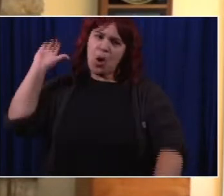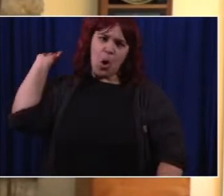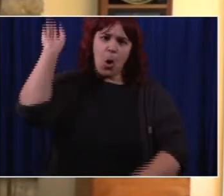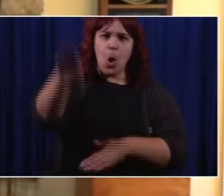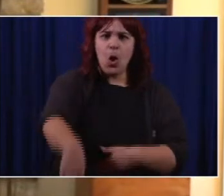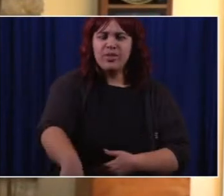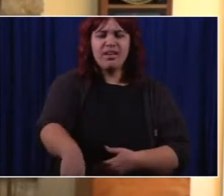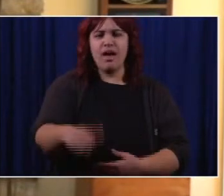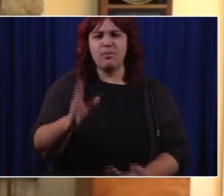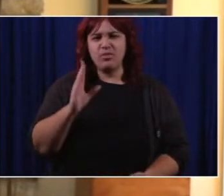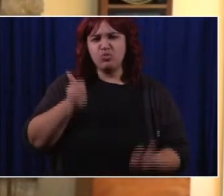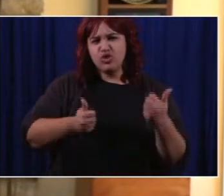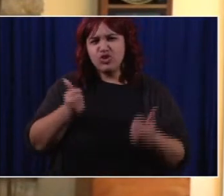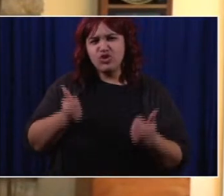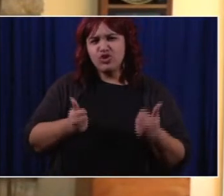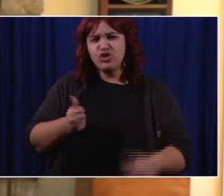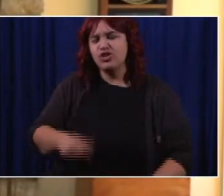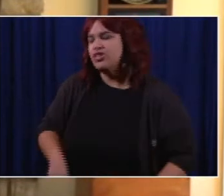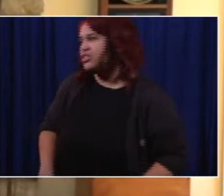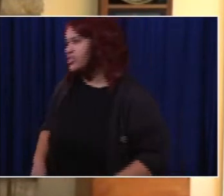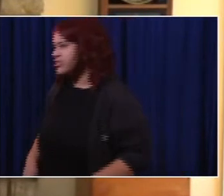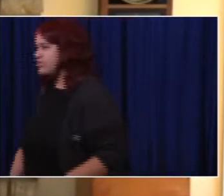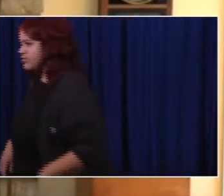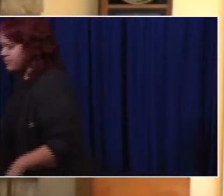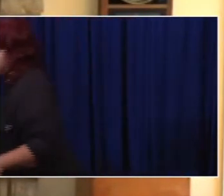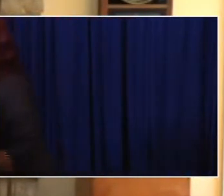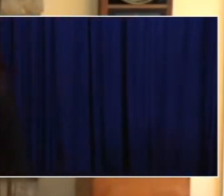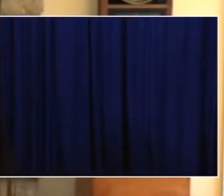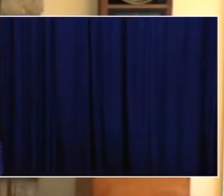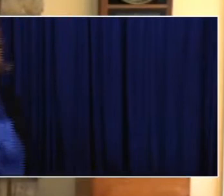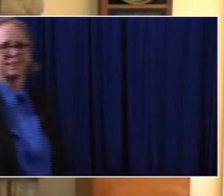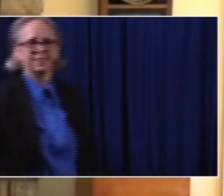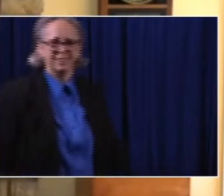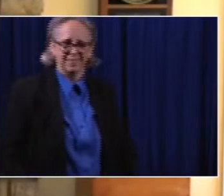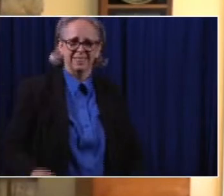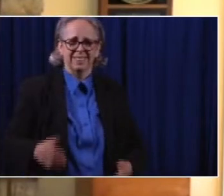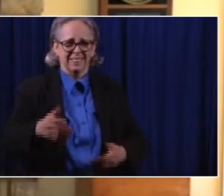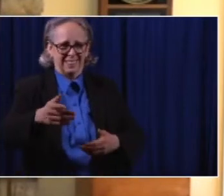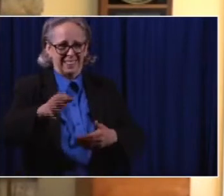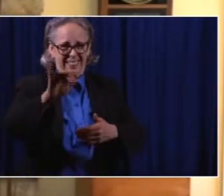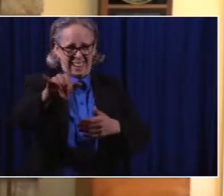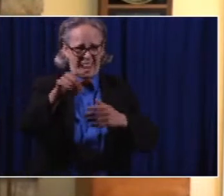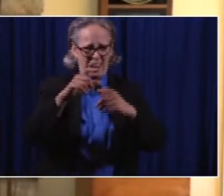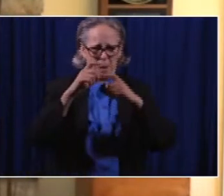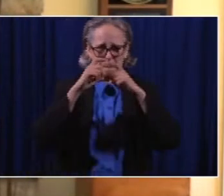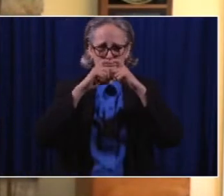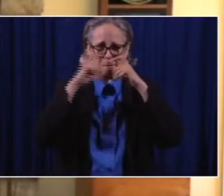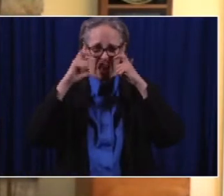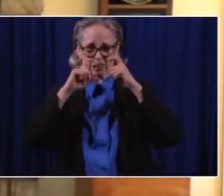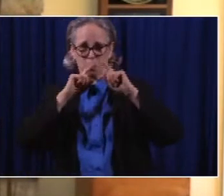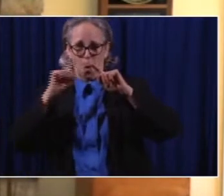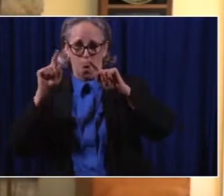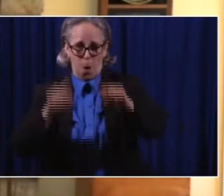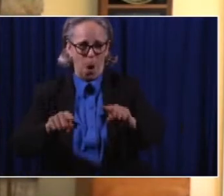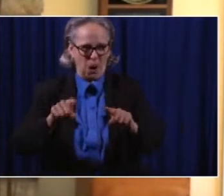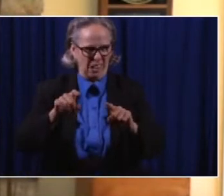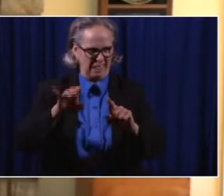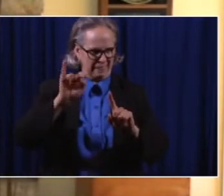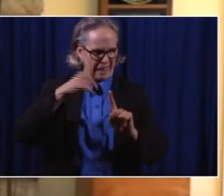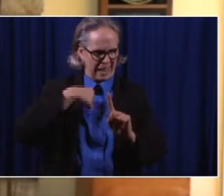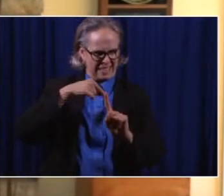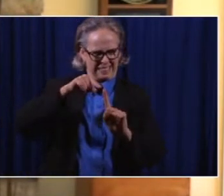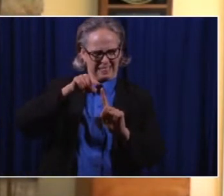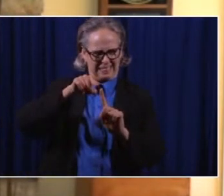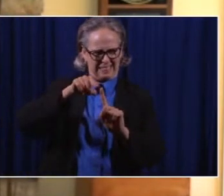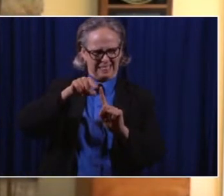all the time type of order? Well, our mask order enforcement side and the additions that we just